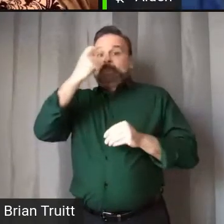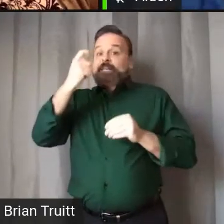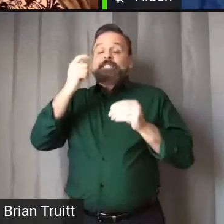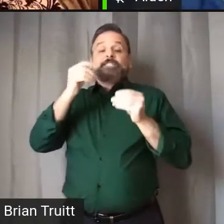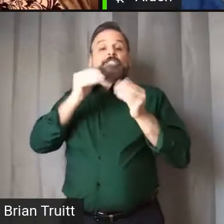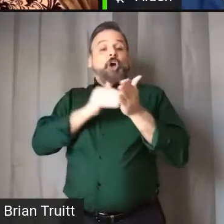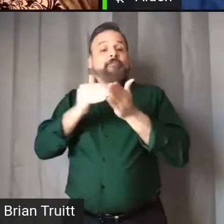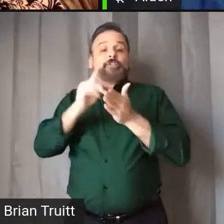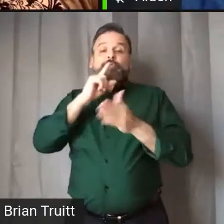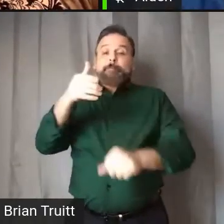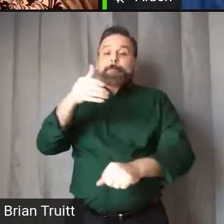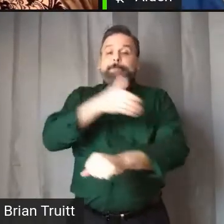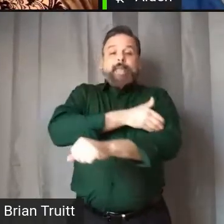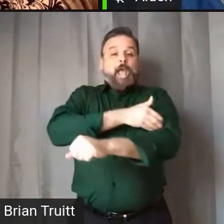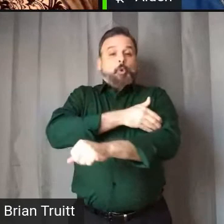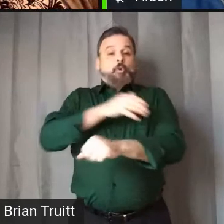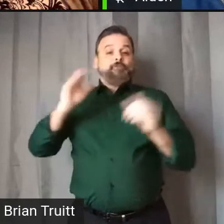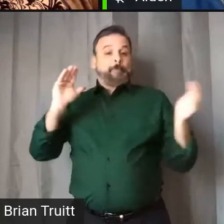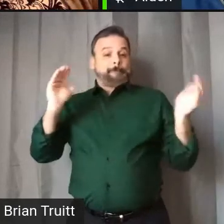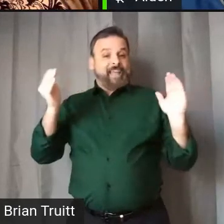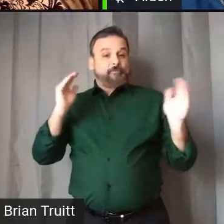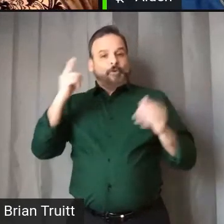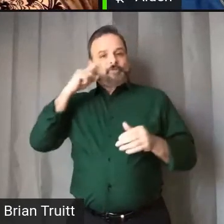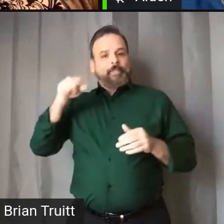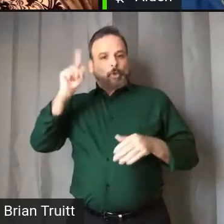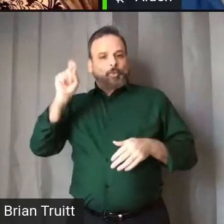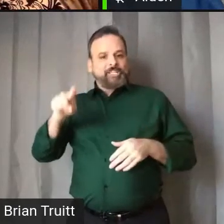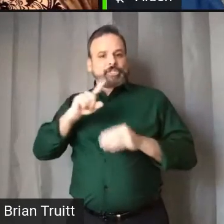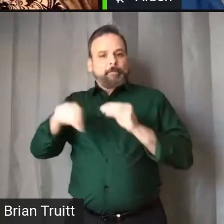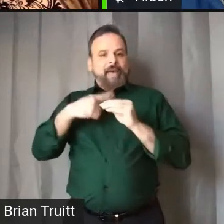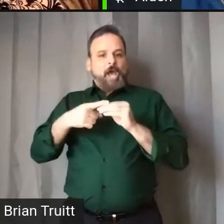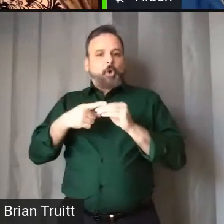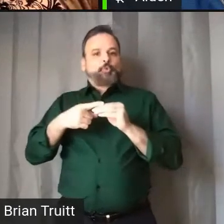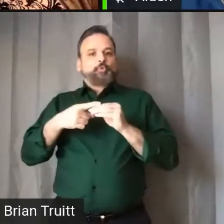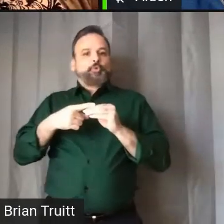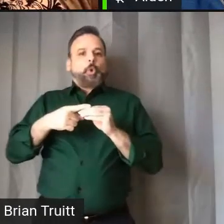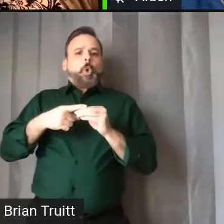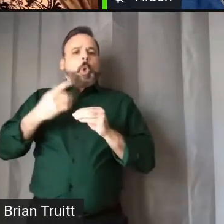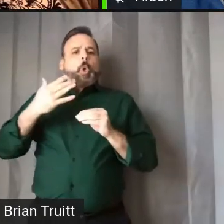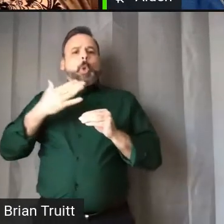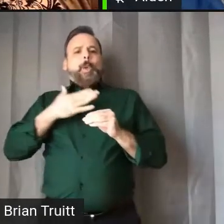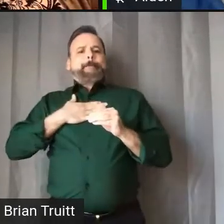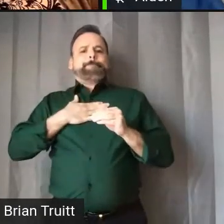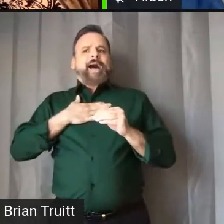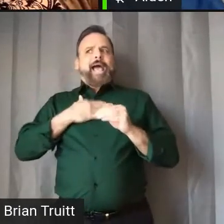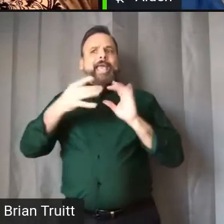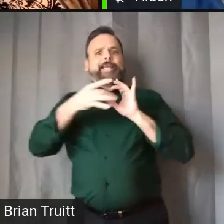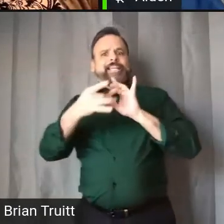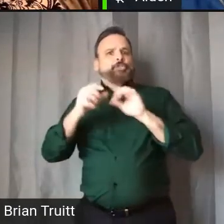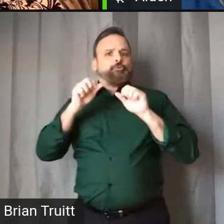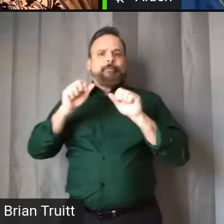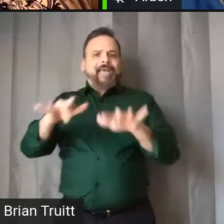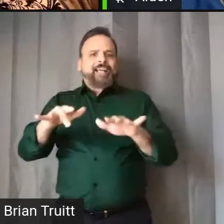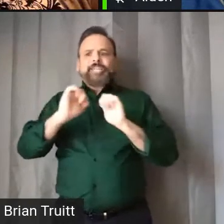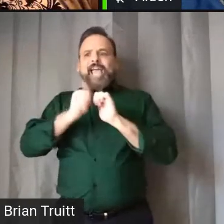a story. And, you know, for this question about what does my magic system actually look like? How did I try to get it on the